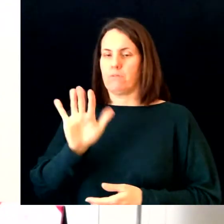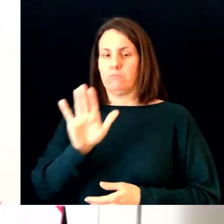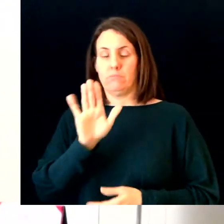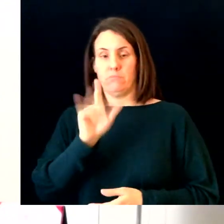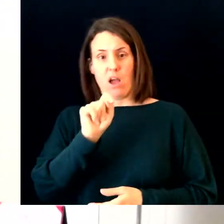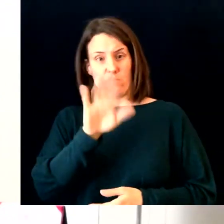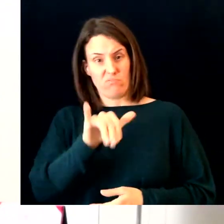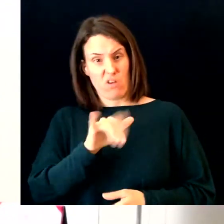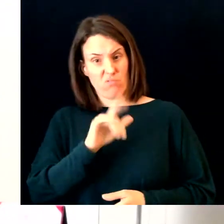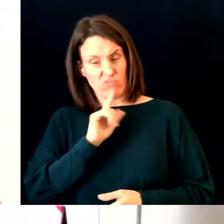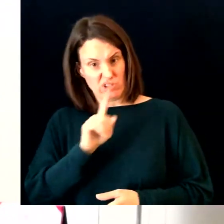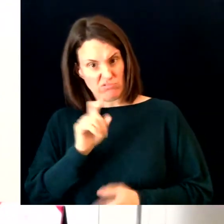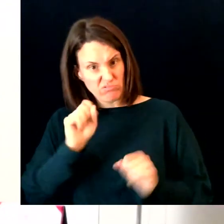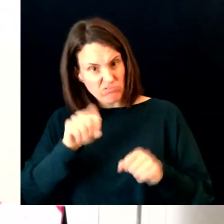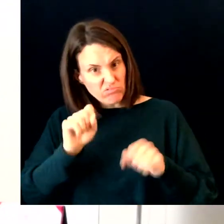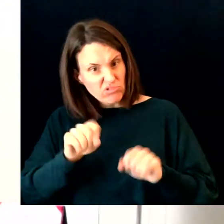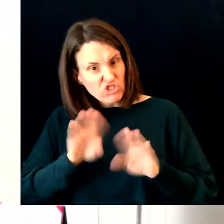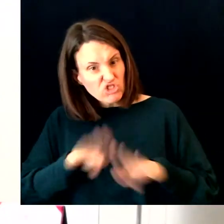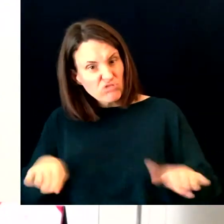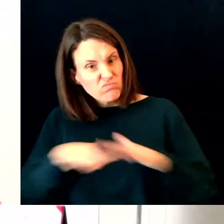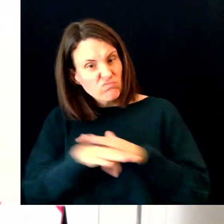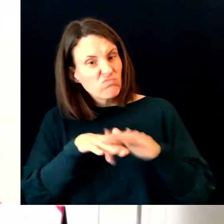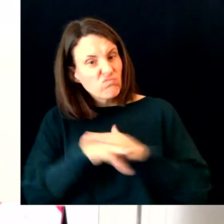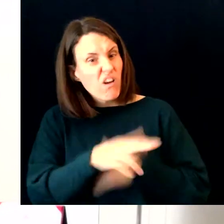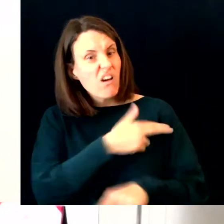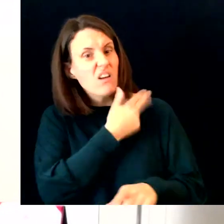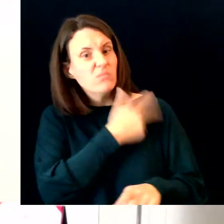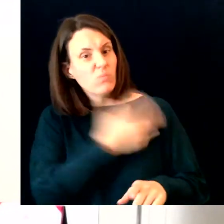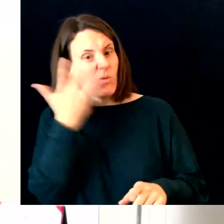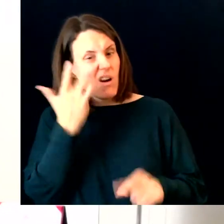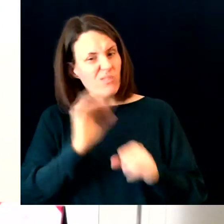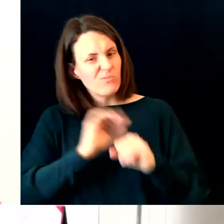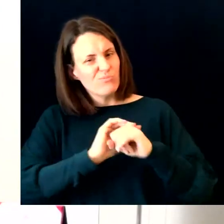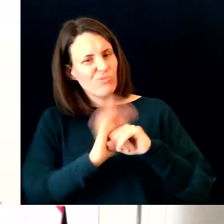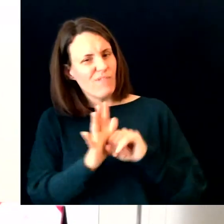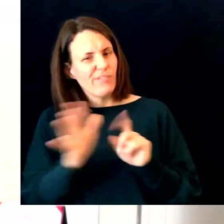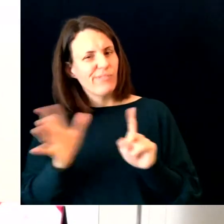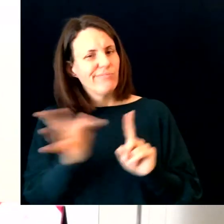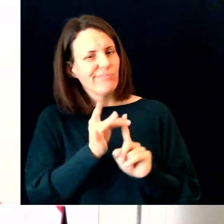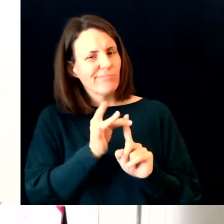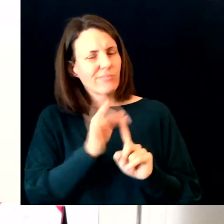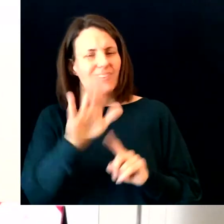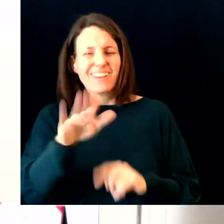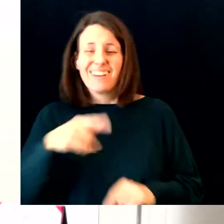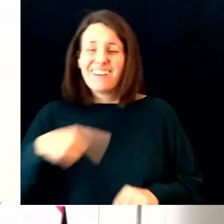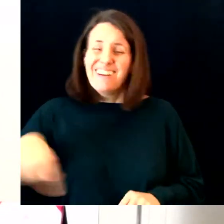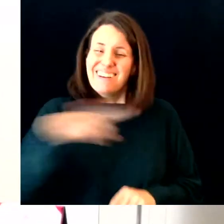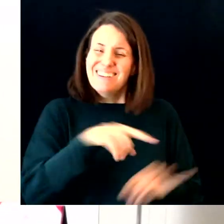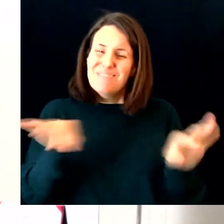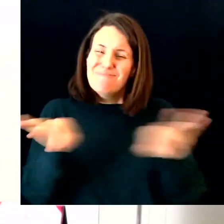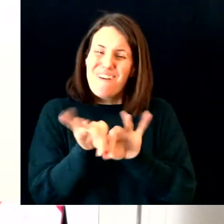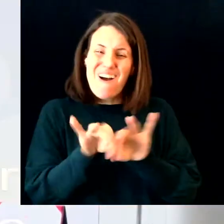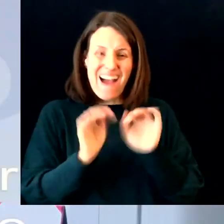prevent severe illness and death is getting vaccinated. And that's one of the best ways we can protect our children.